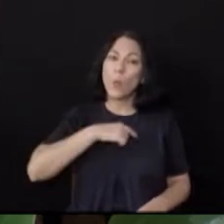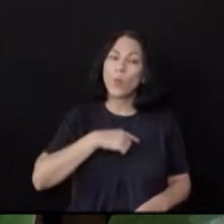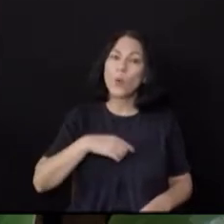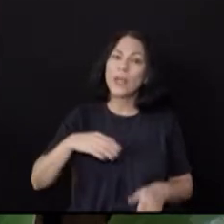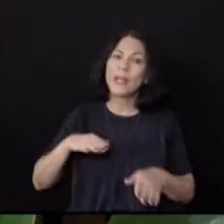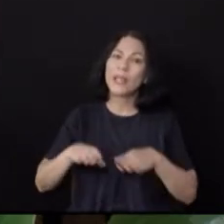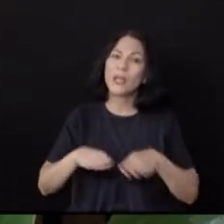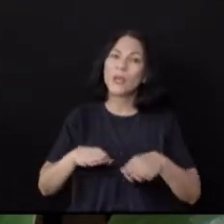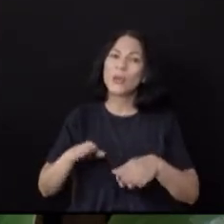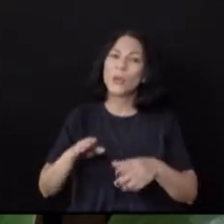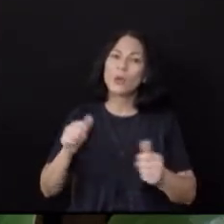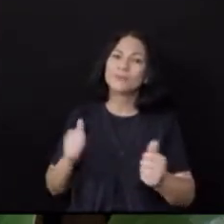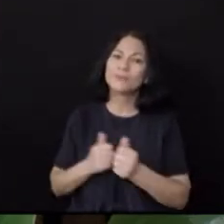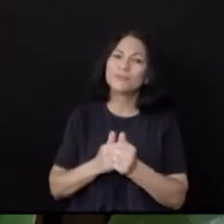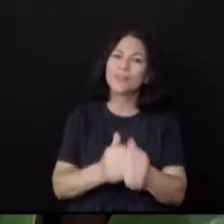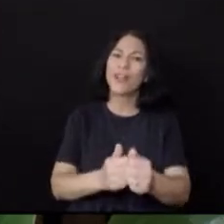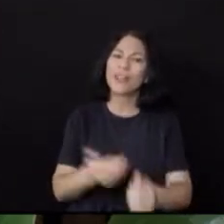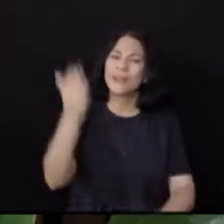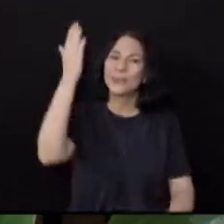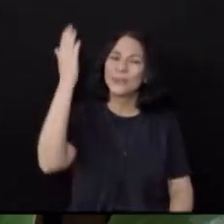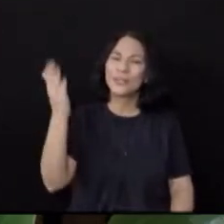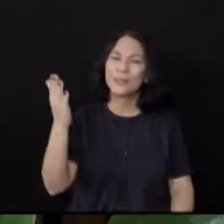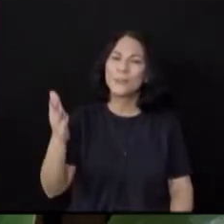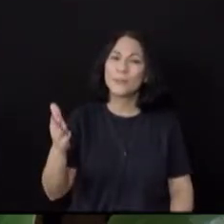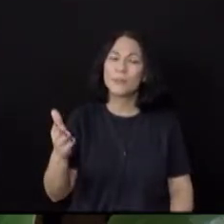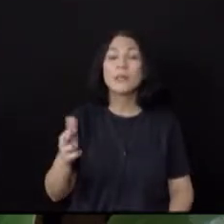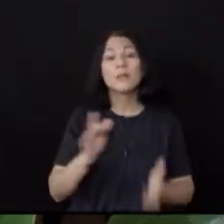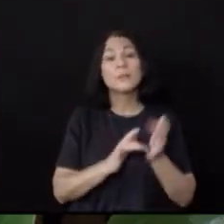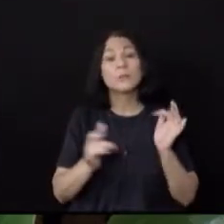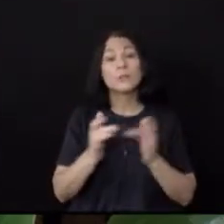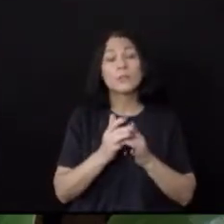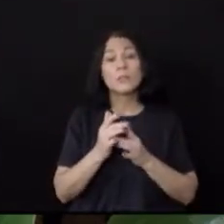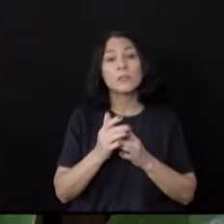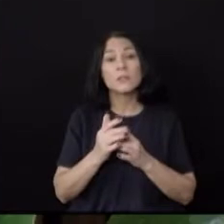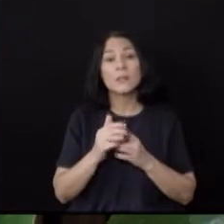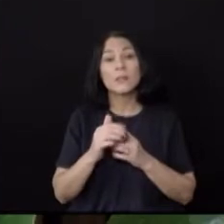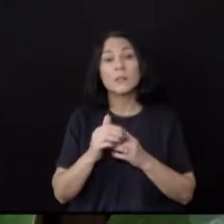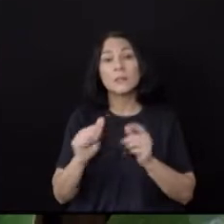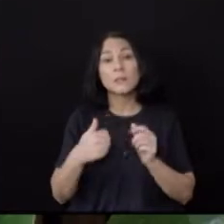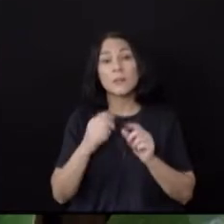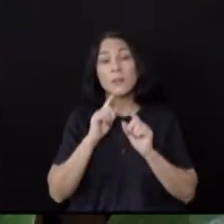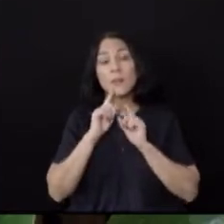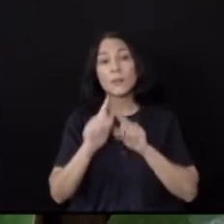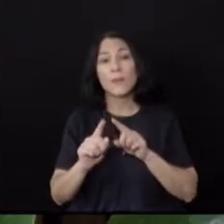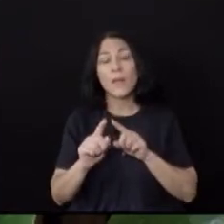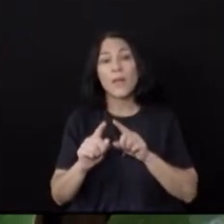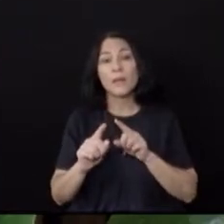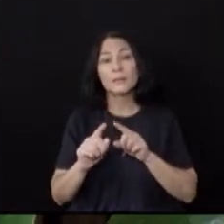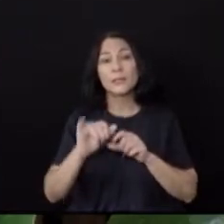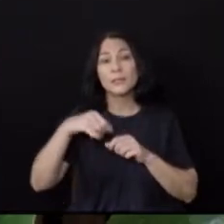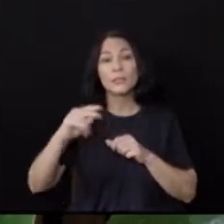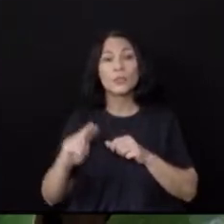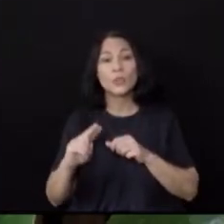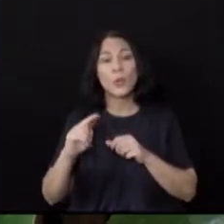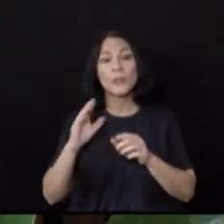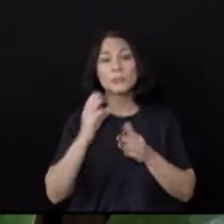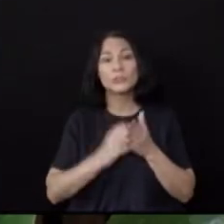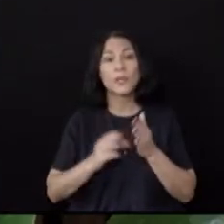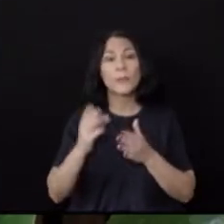footsteps. Remember Jesus' other command, one that he gives us as we read it in John chapter